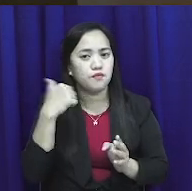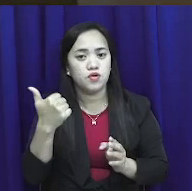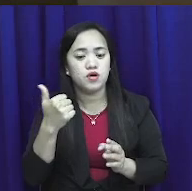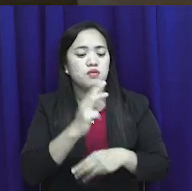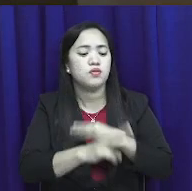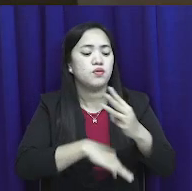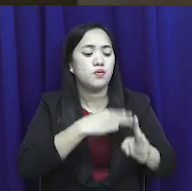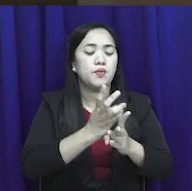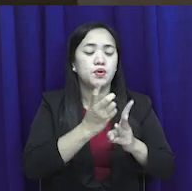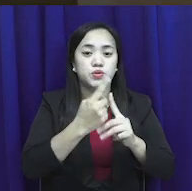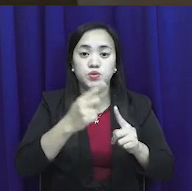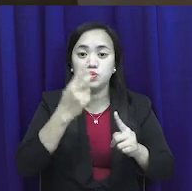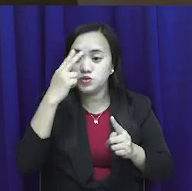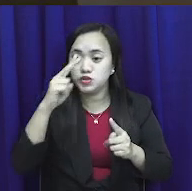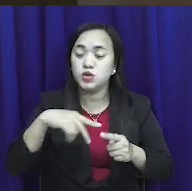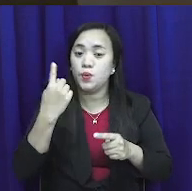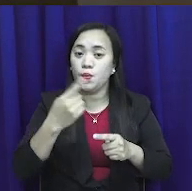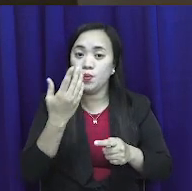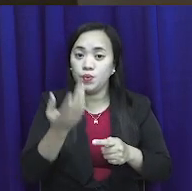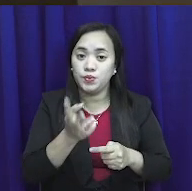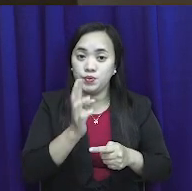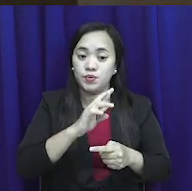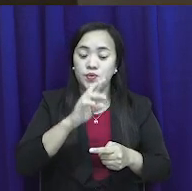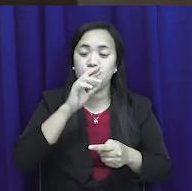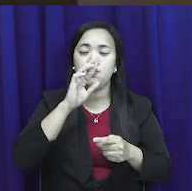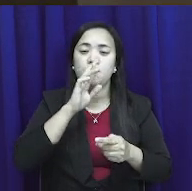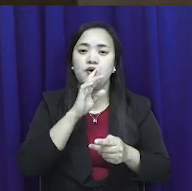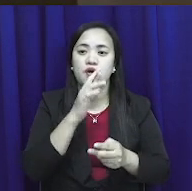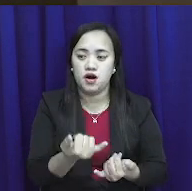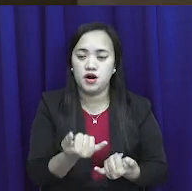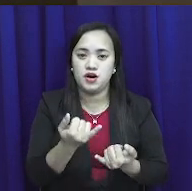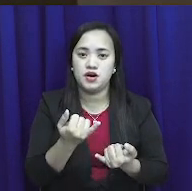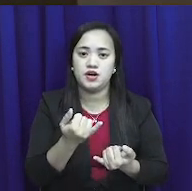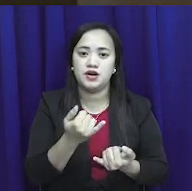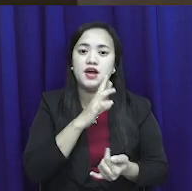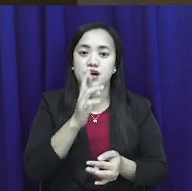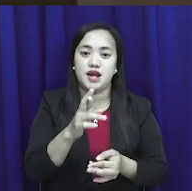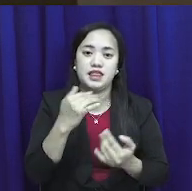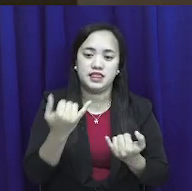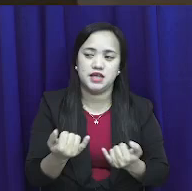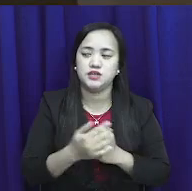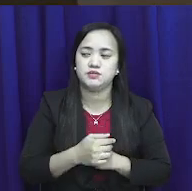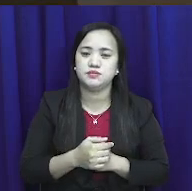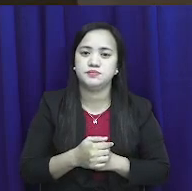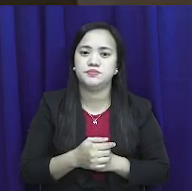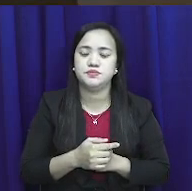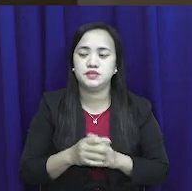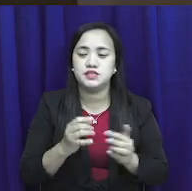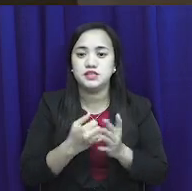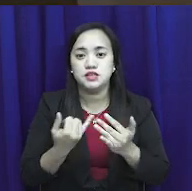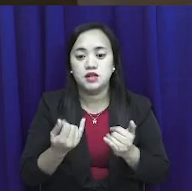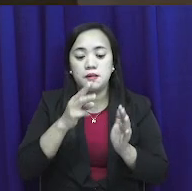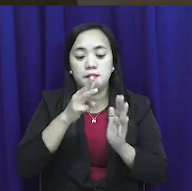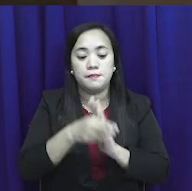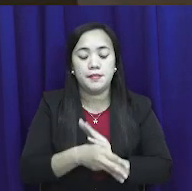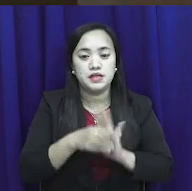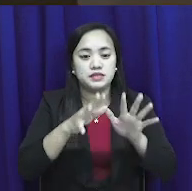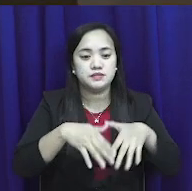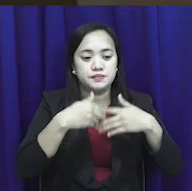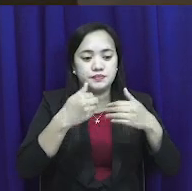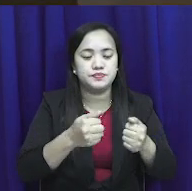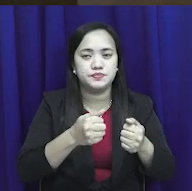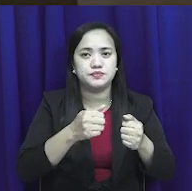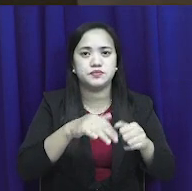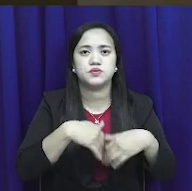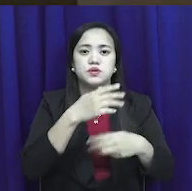express this is a woman's women's month habang nagpo-promote ang mundo how they should